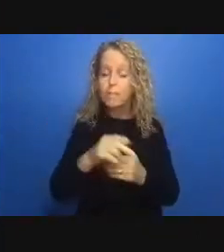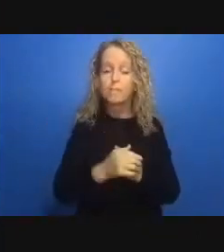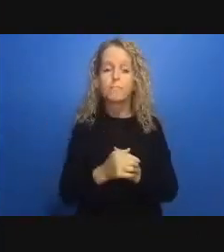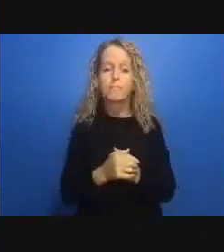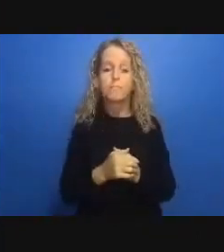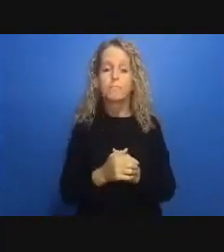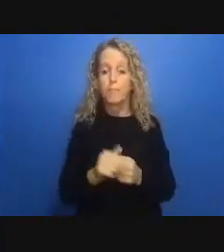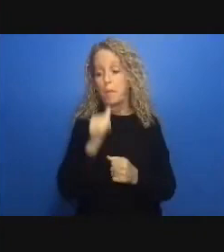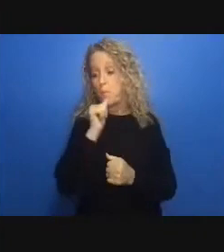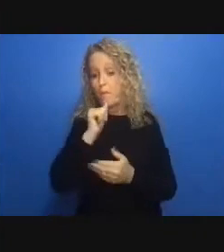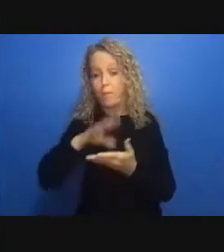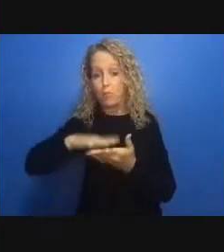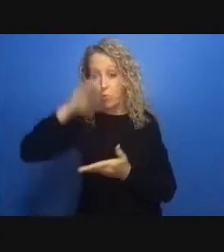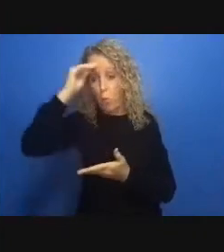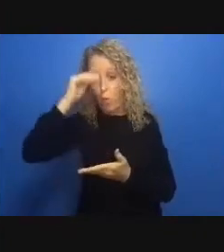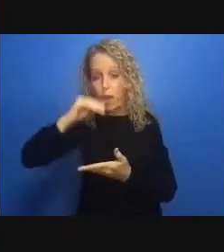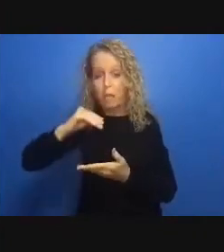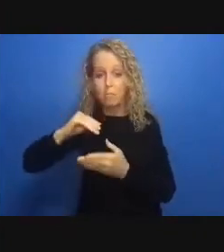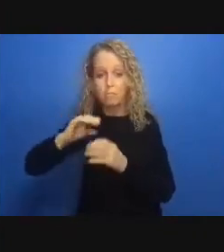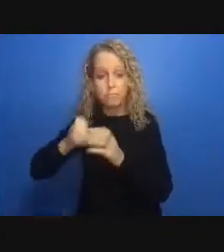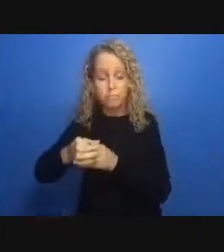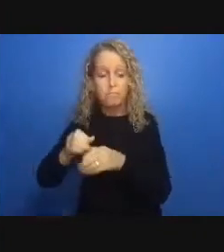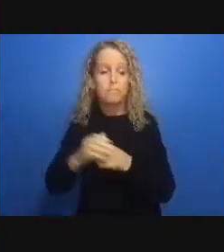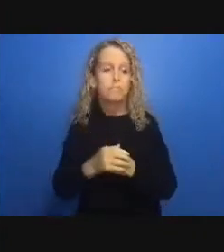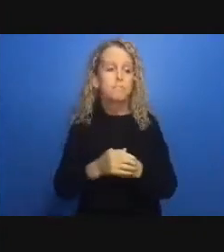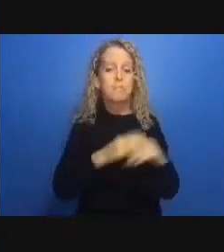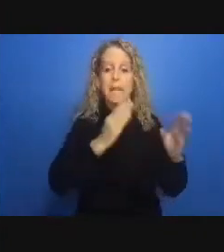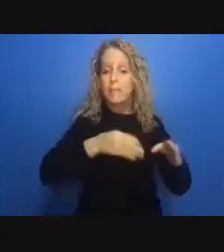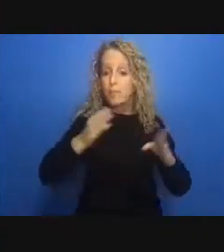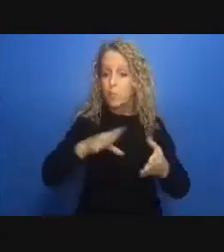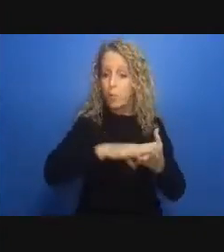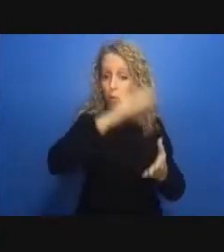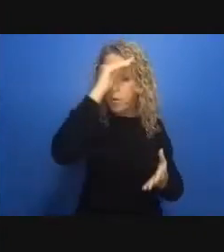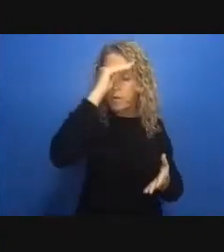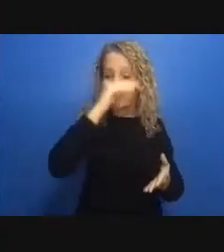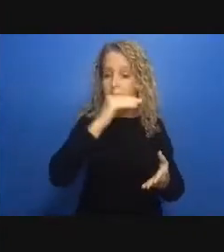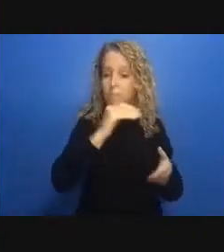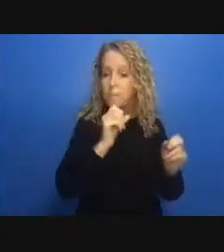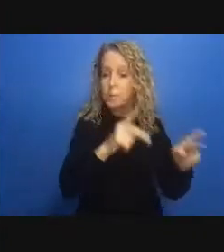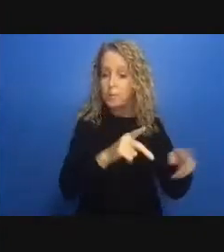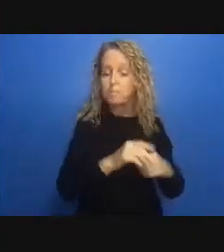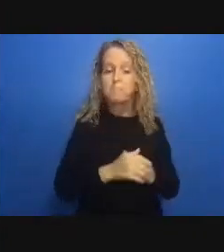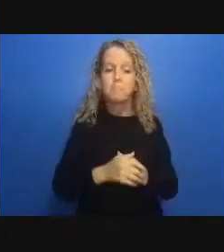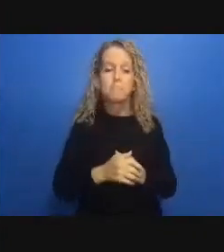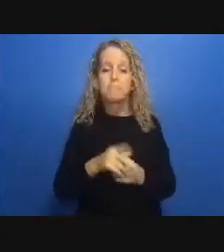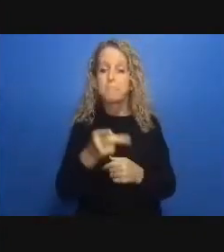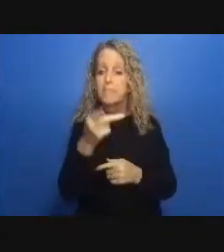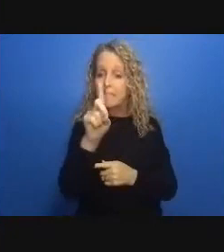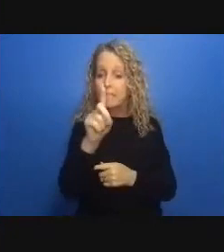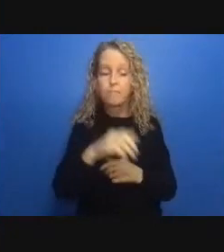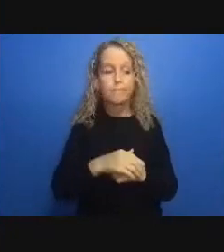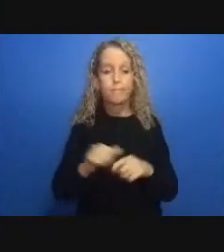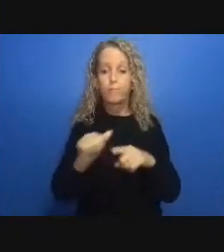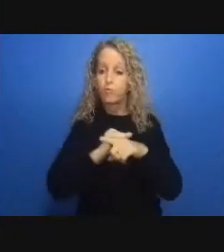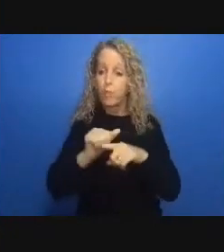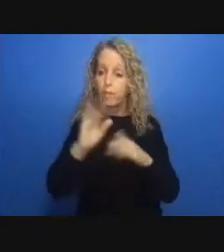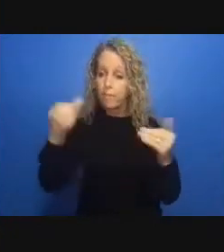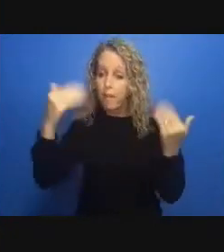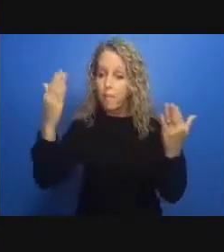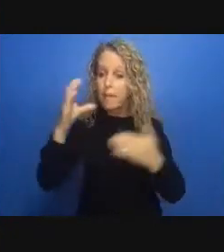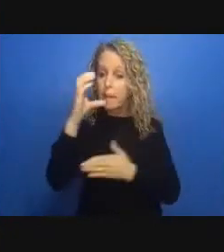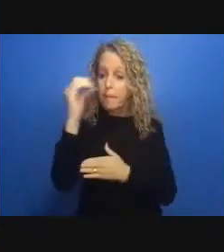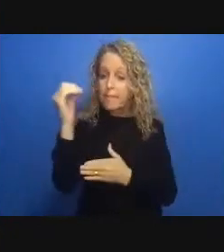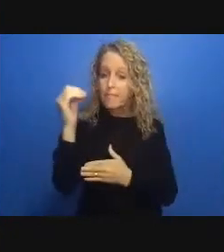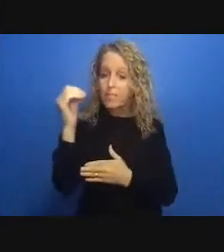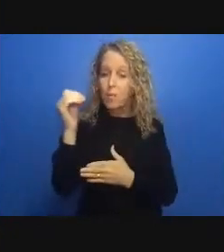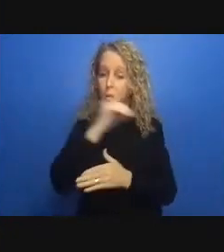learning opportunities. We've got individual learning opportunities, professional development, training offered by companies. So across all of